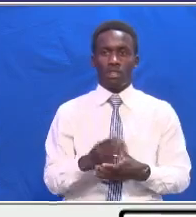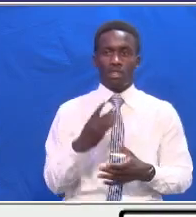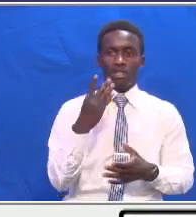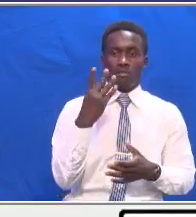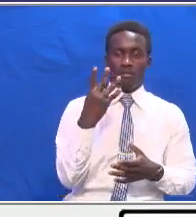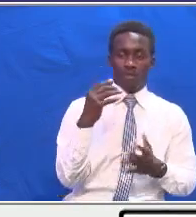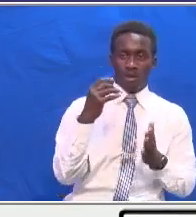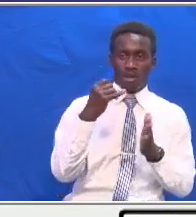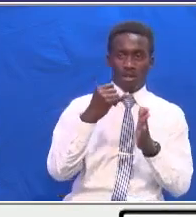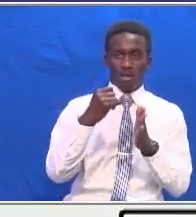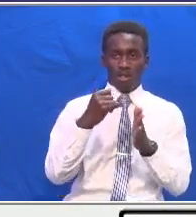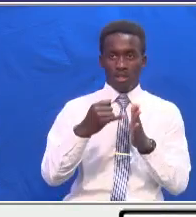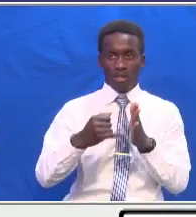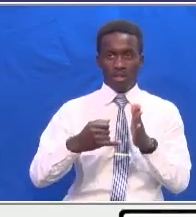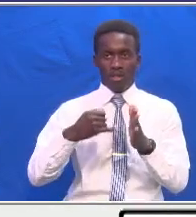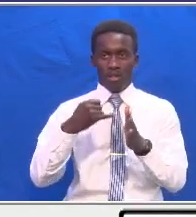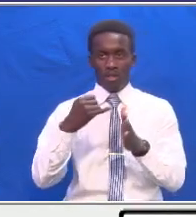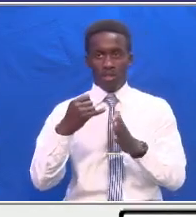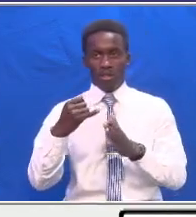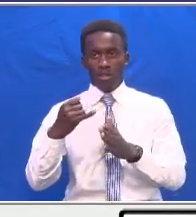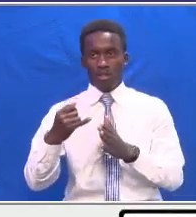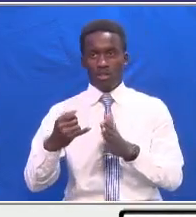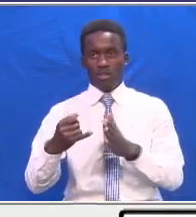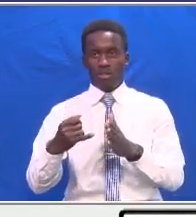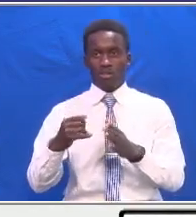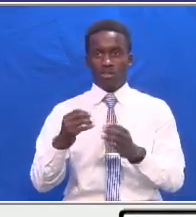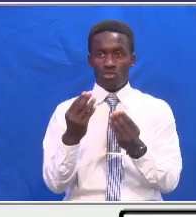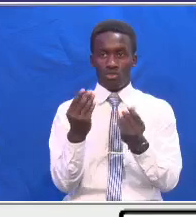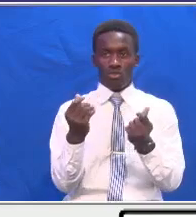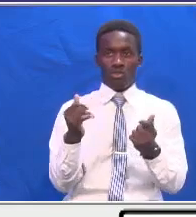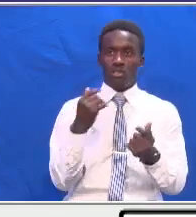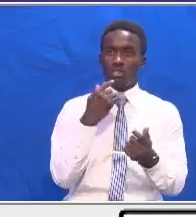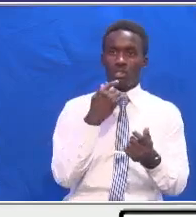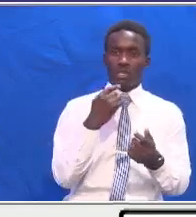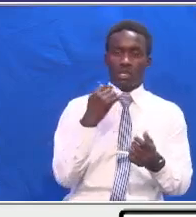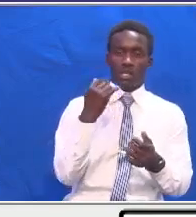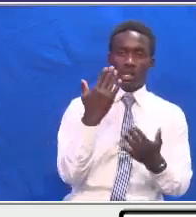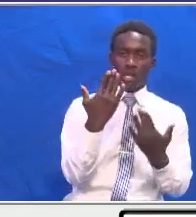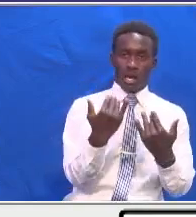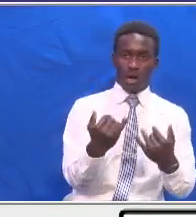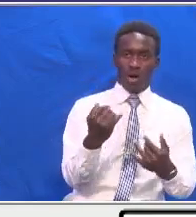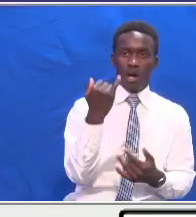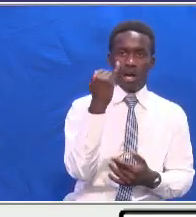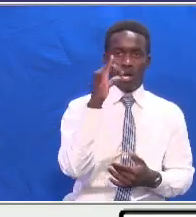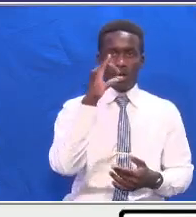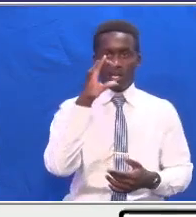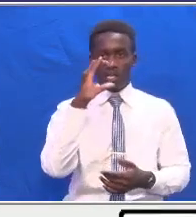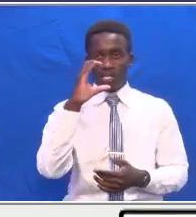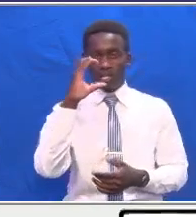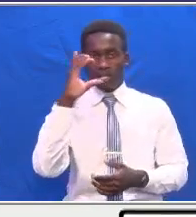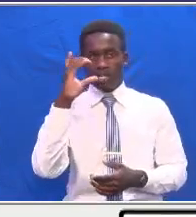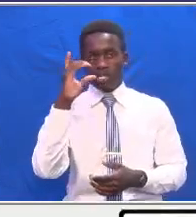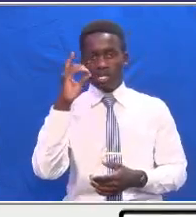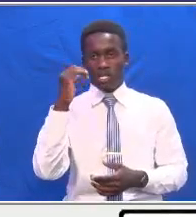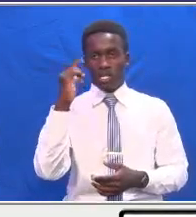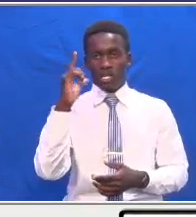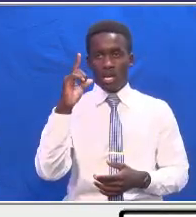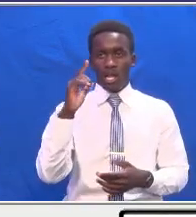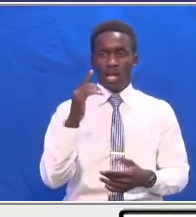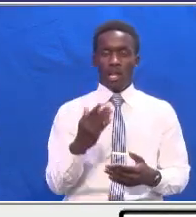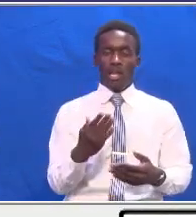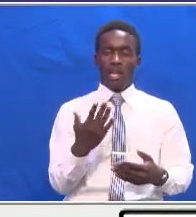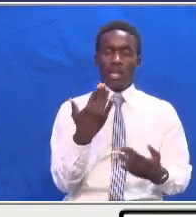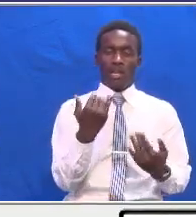revolution. And so therefore, ICDL has distinguished itself as the